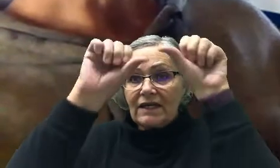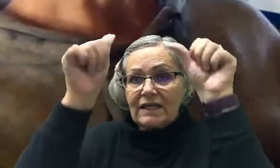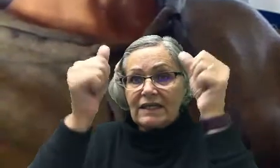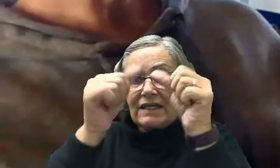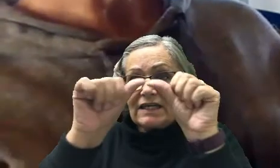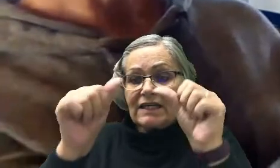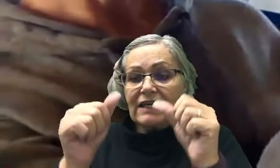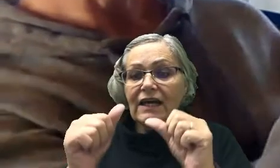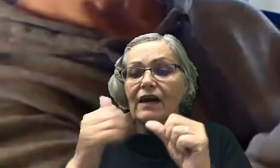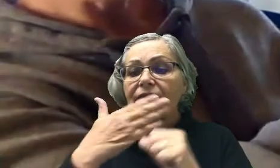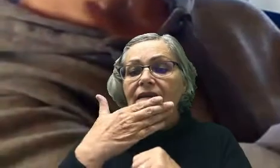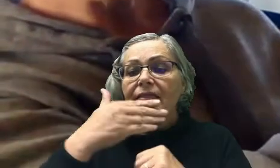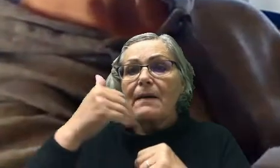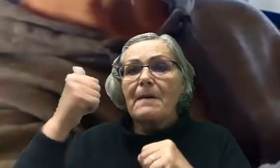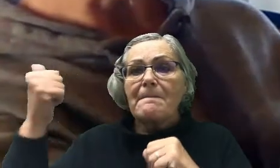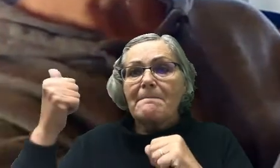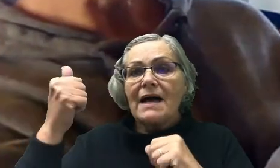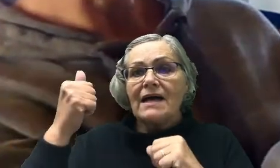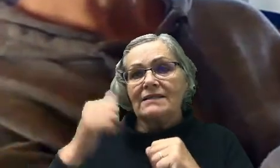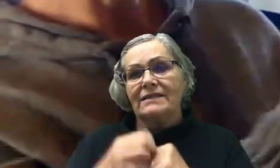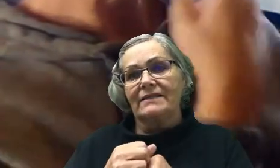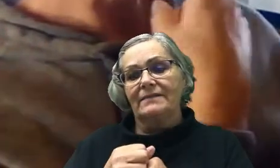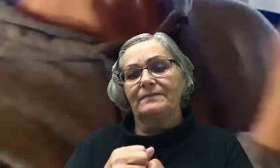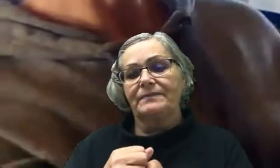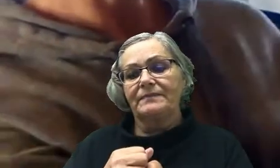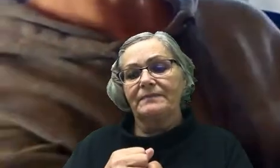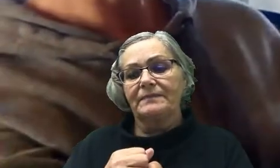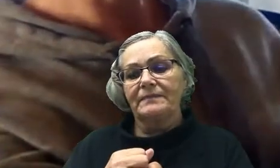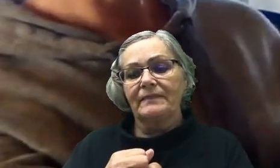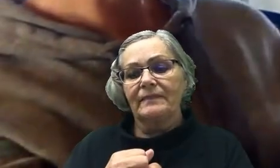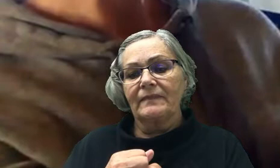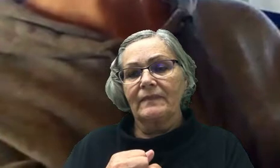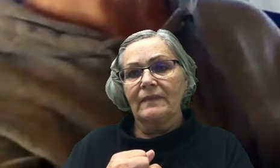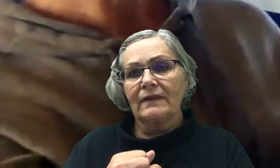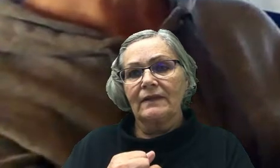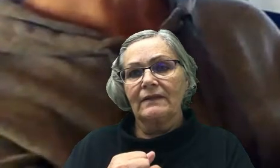they carved it into the best jack-o'-lantern ever.